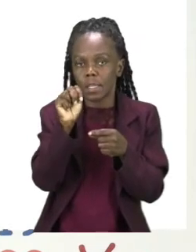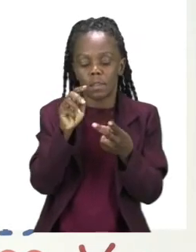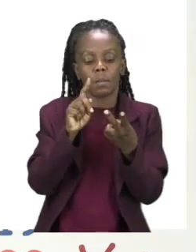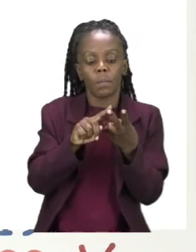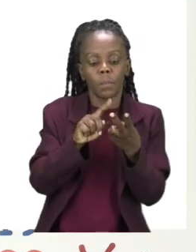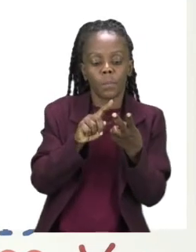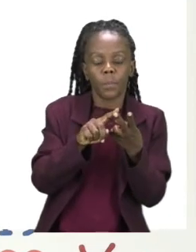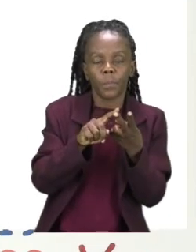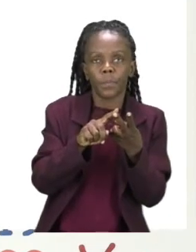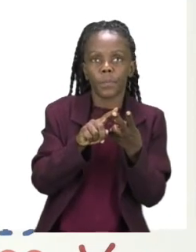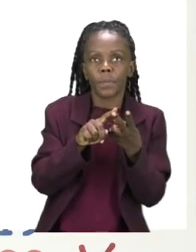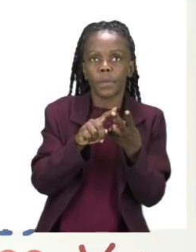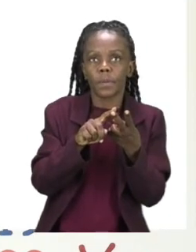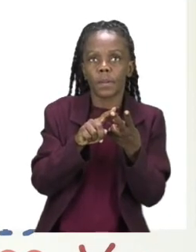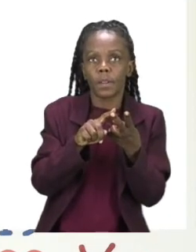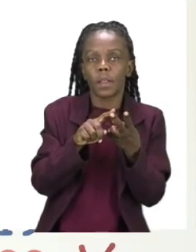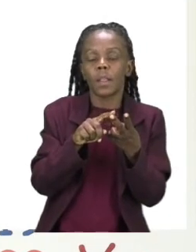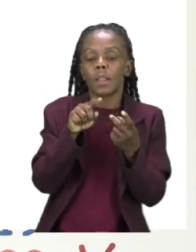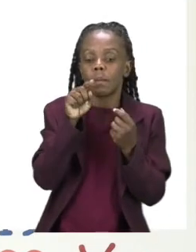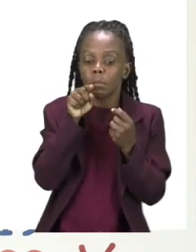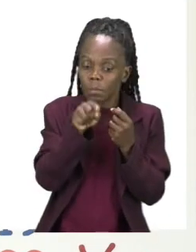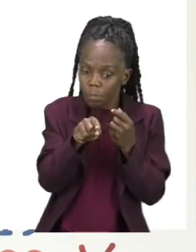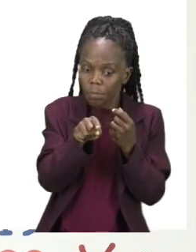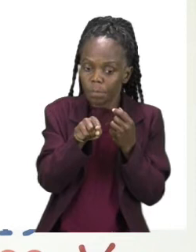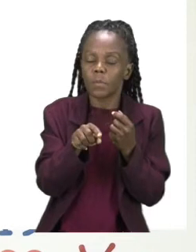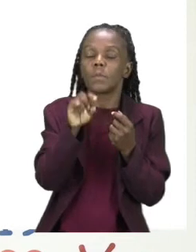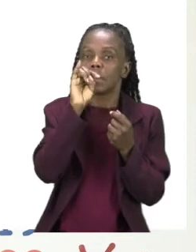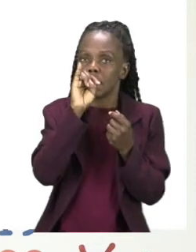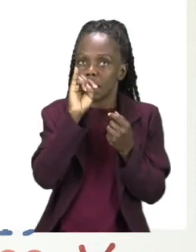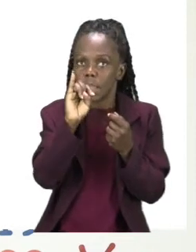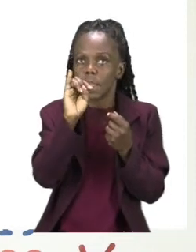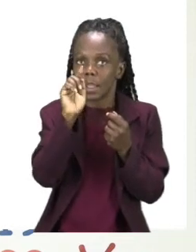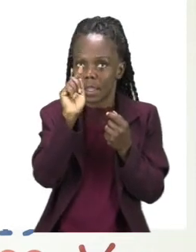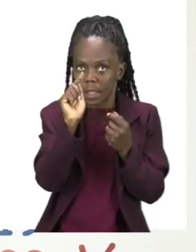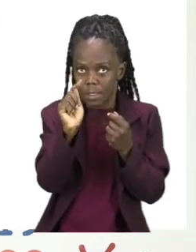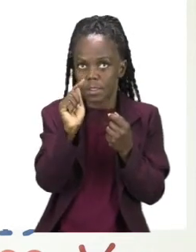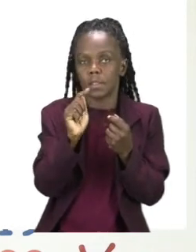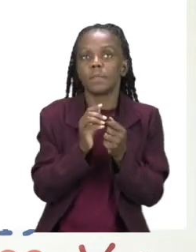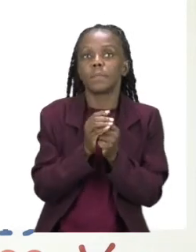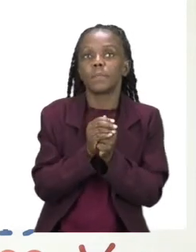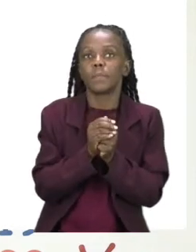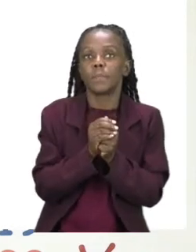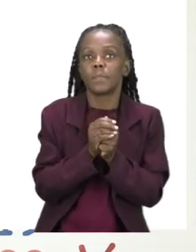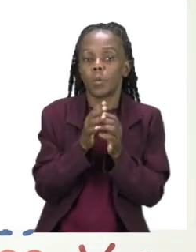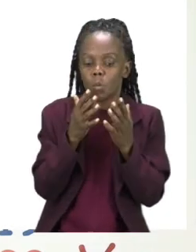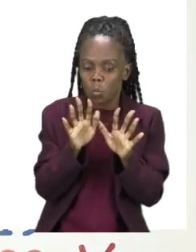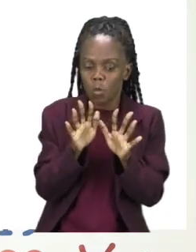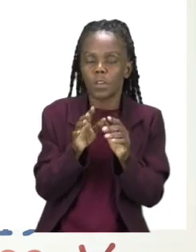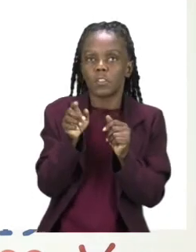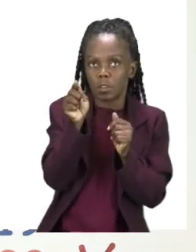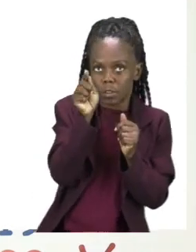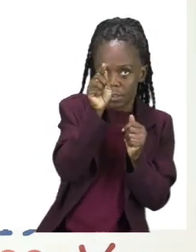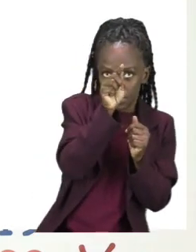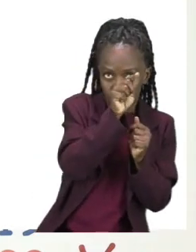is in. In. So we are going to circle the word